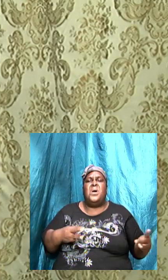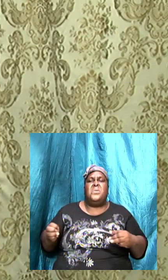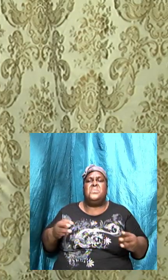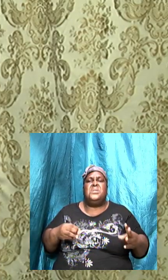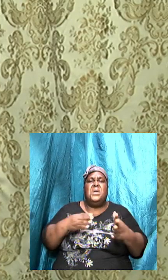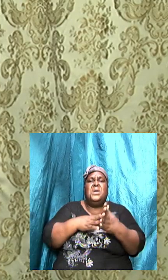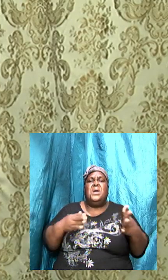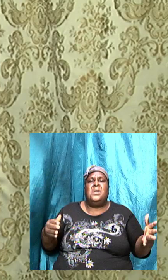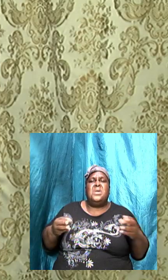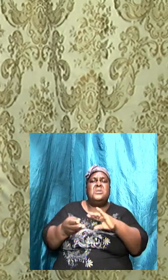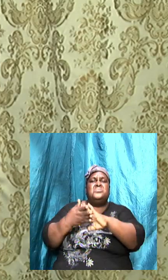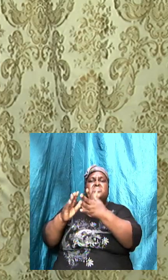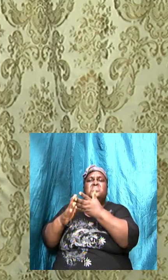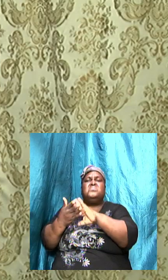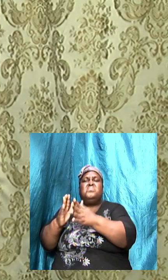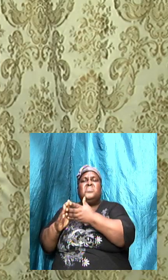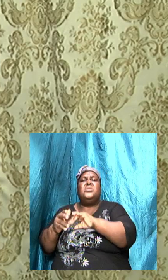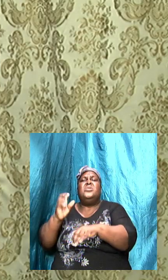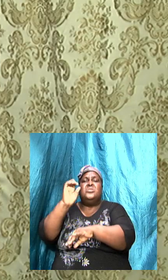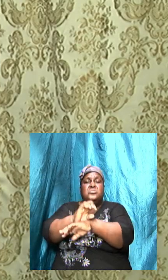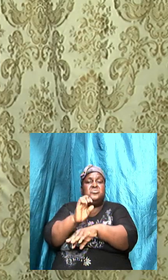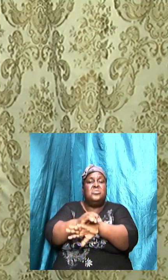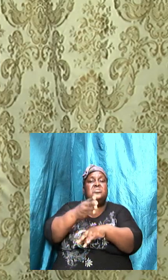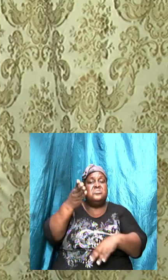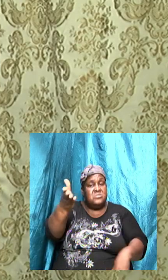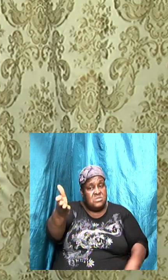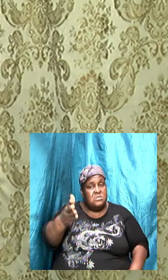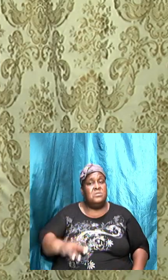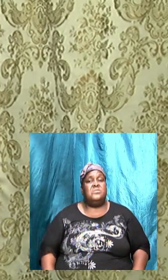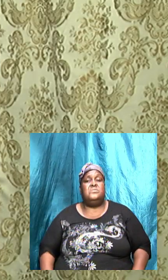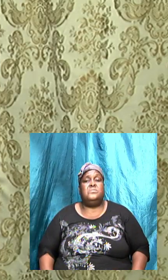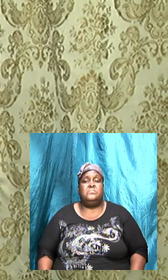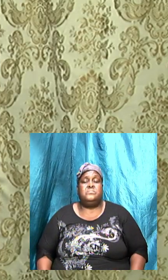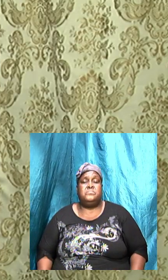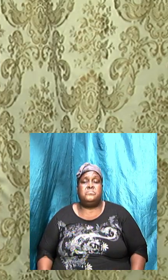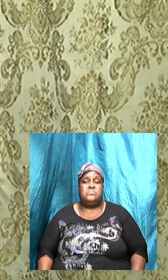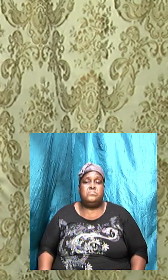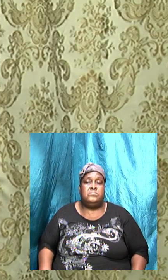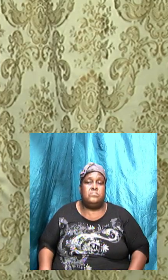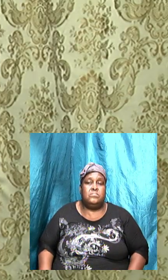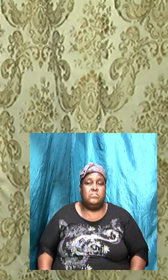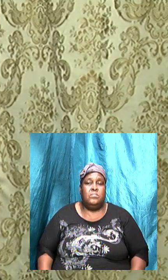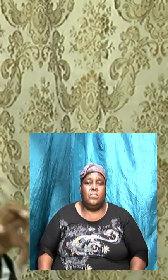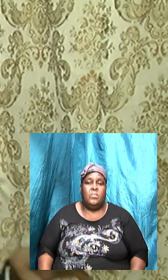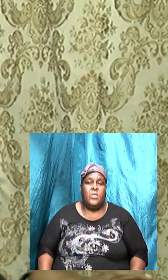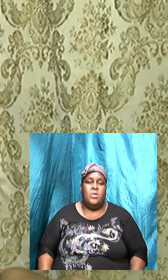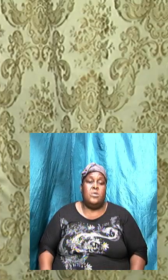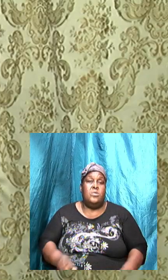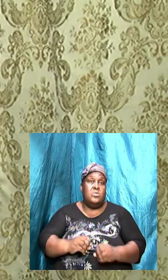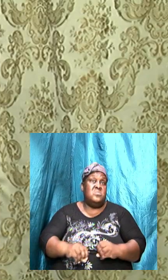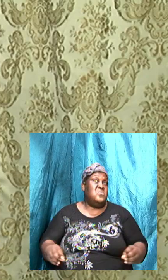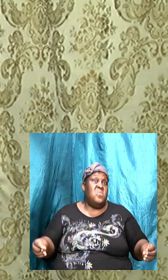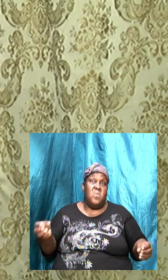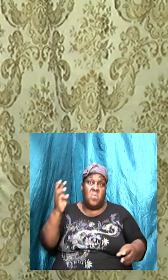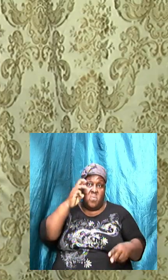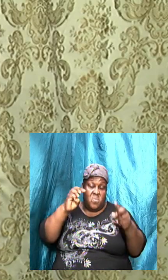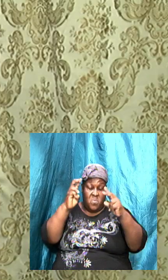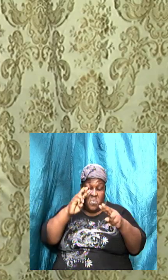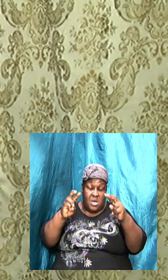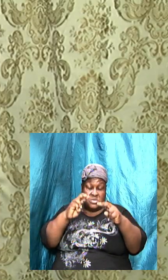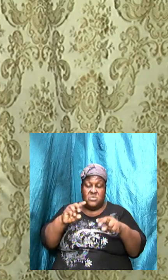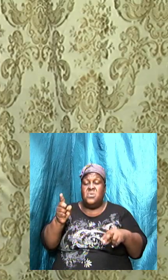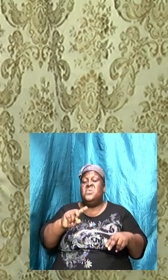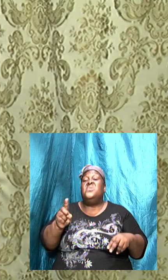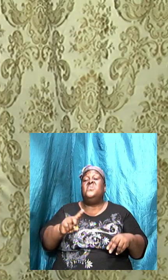the church is thriving. I want to encourage all of us. Don't watch where Satan working or